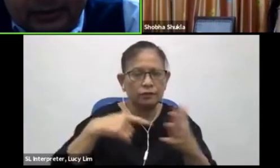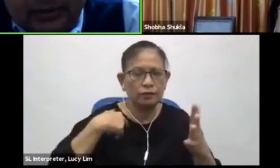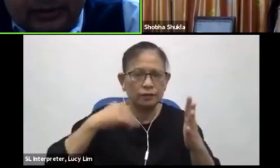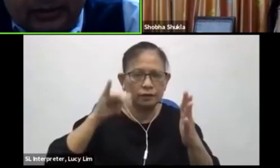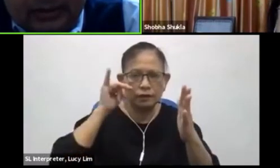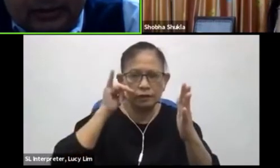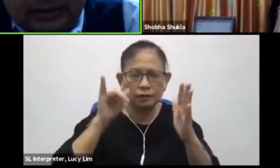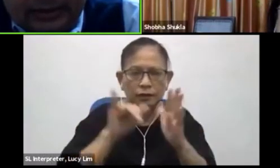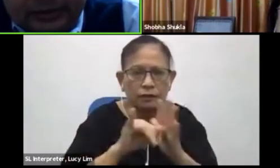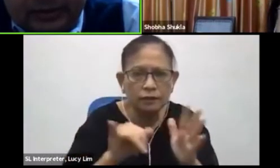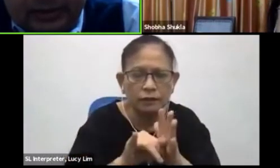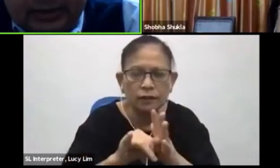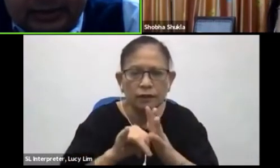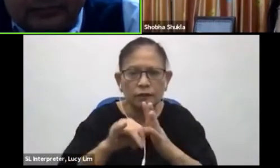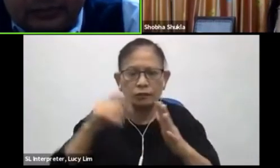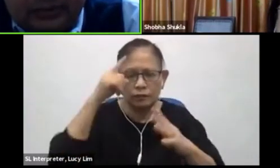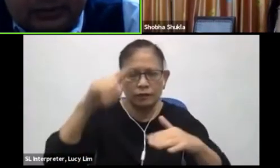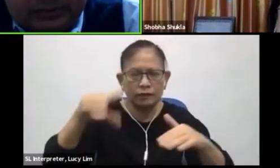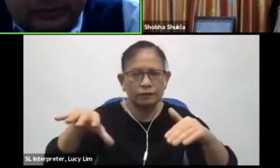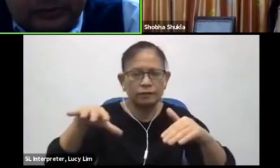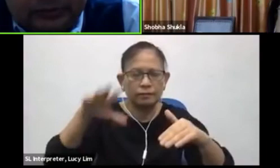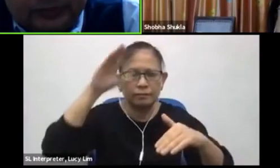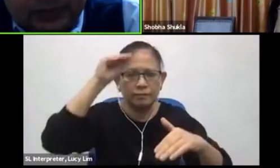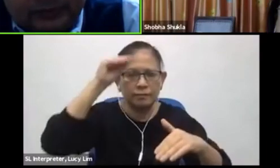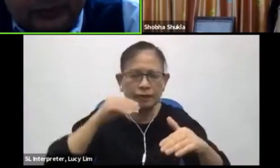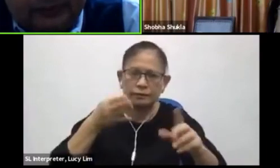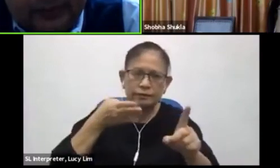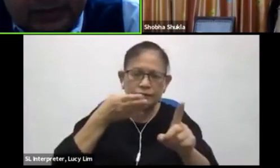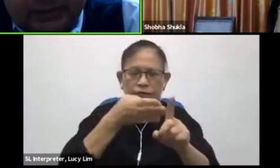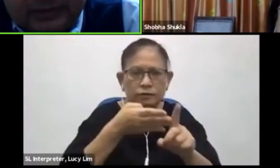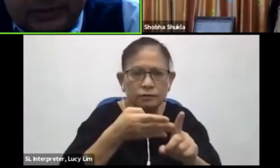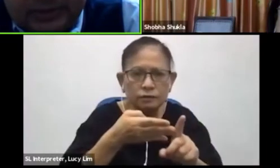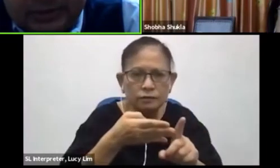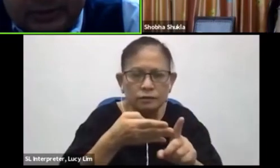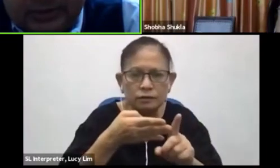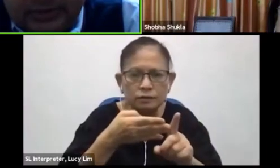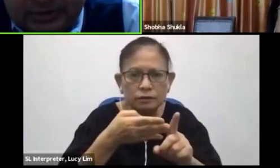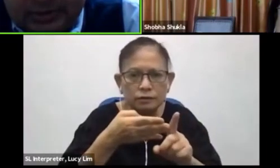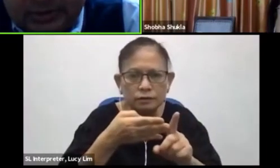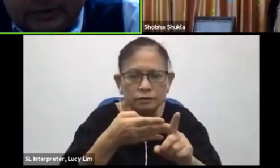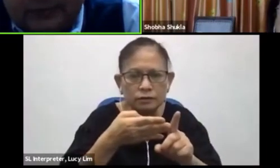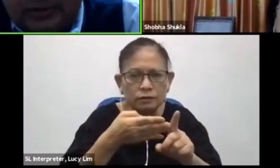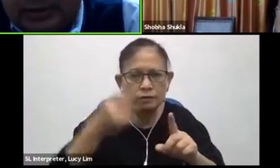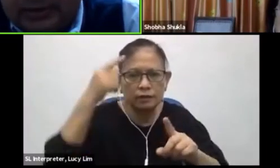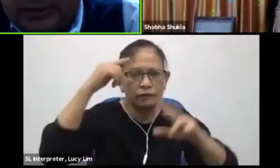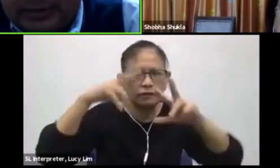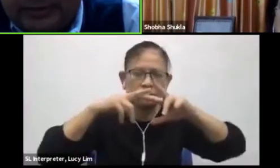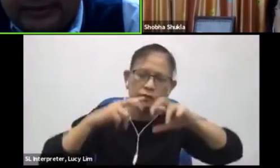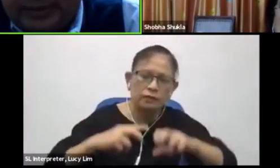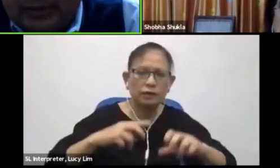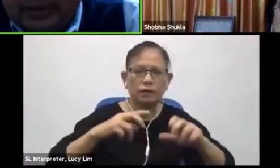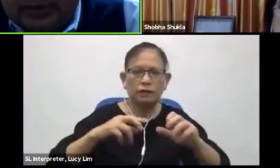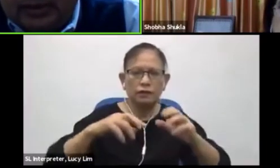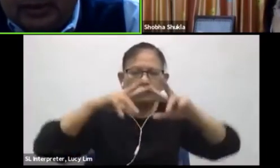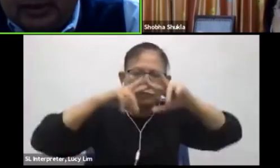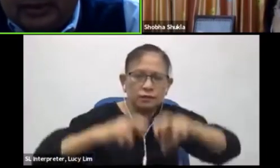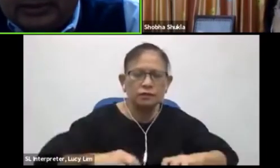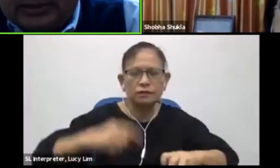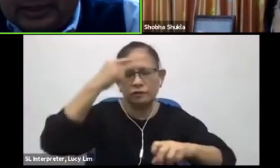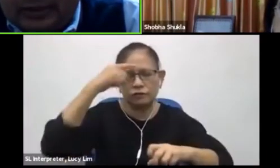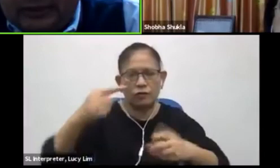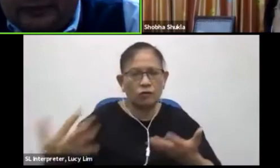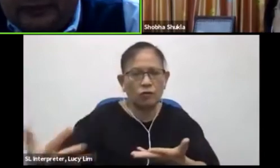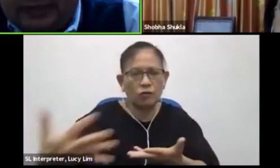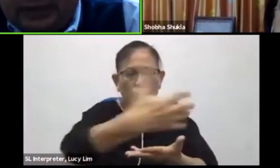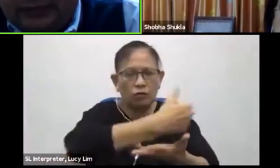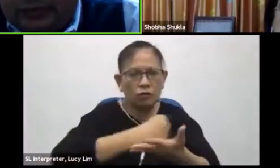women directly. I had to hire some, female investigators or researcher for collecting data. The